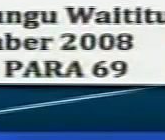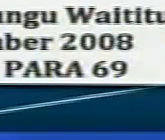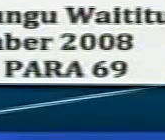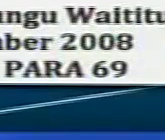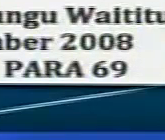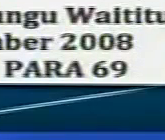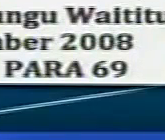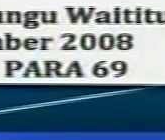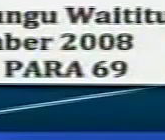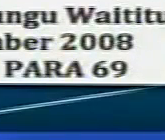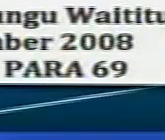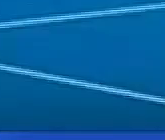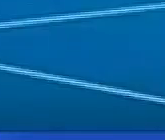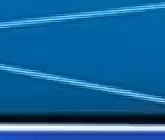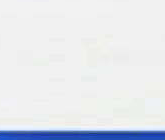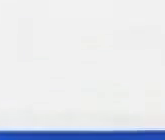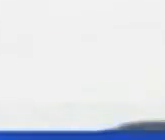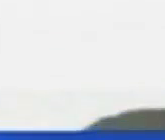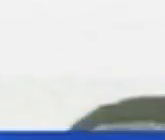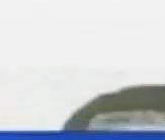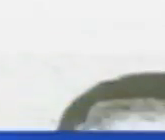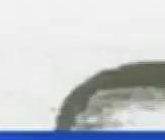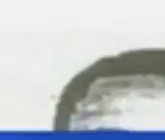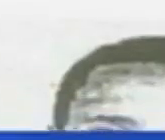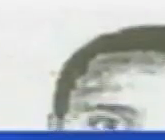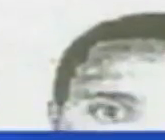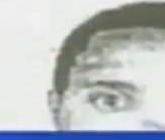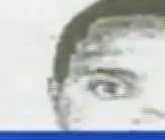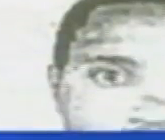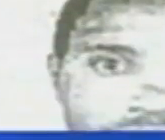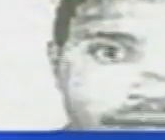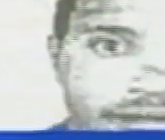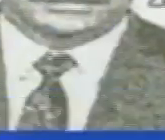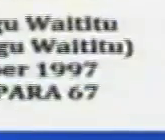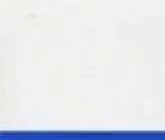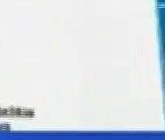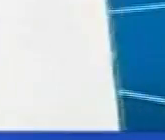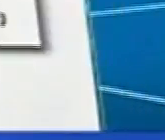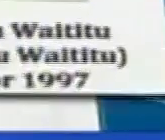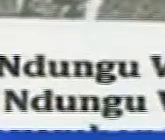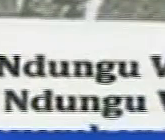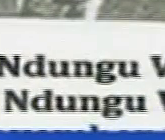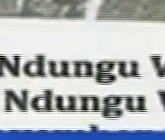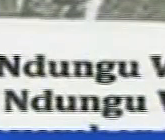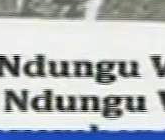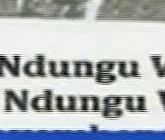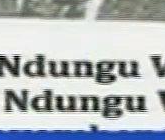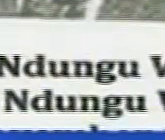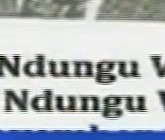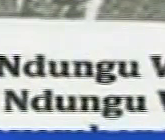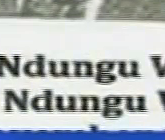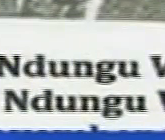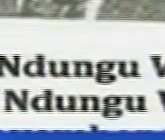distinct human beings. Indeed, the leaders seen two reports commonly referred to as MSG report